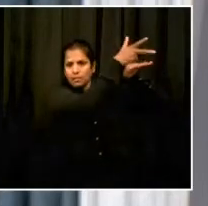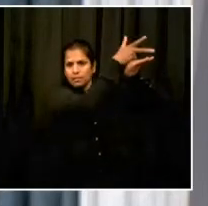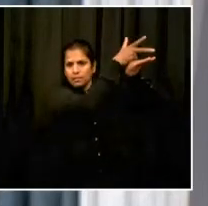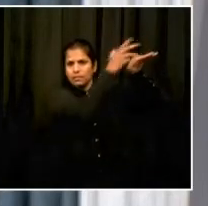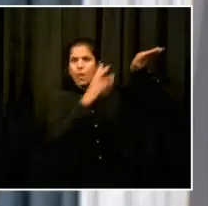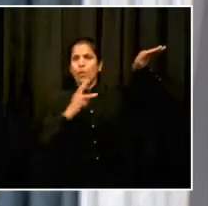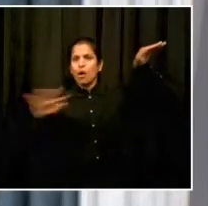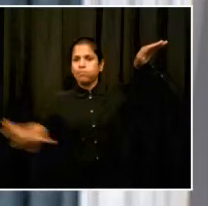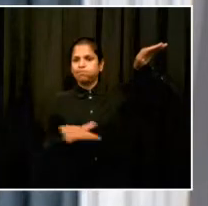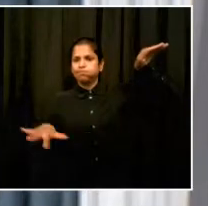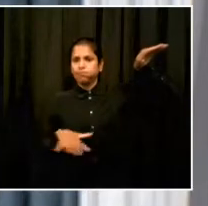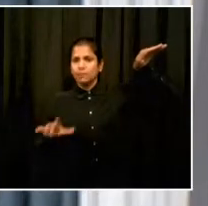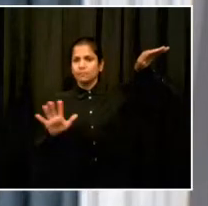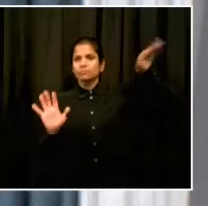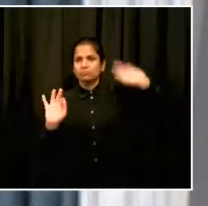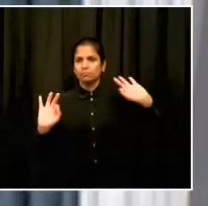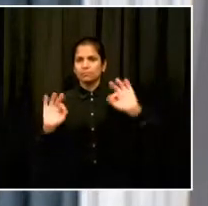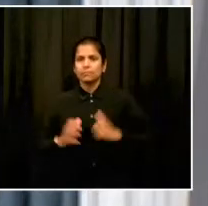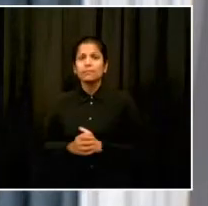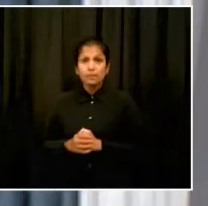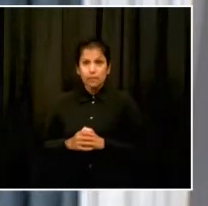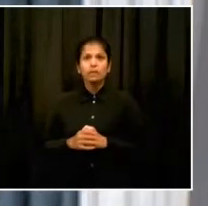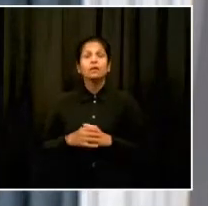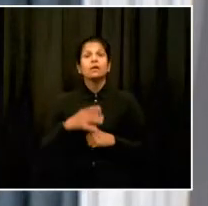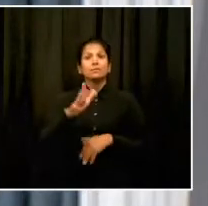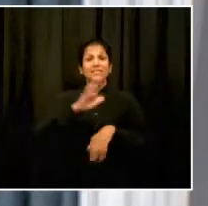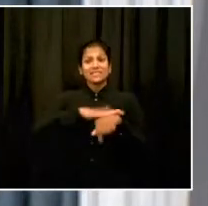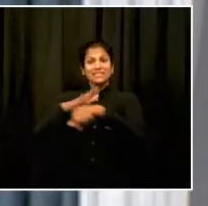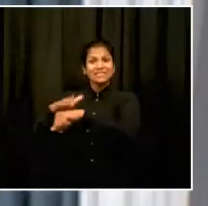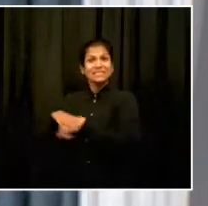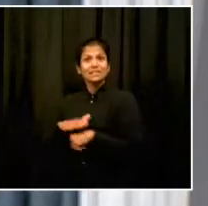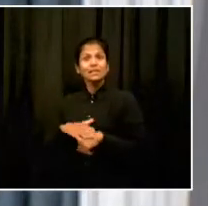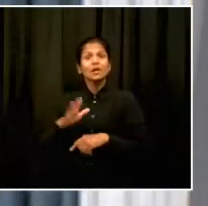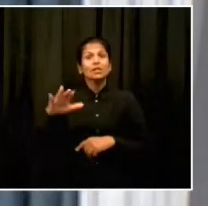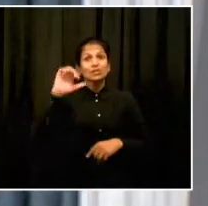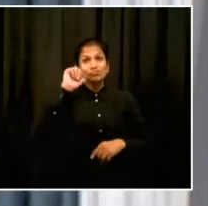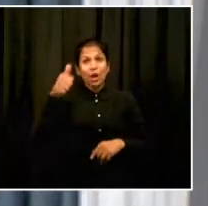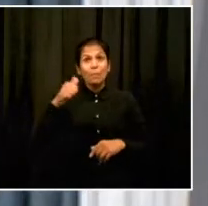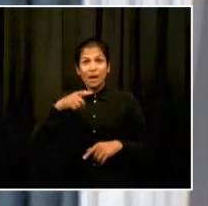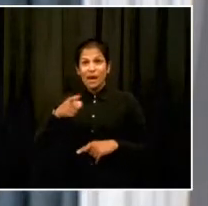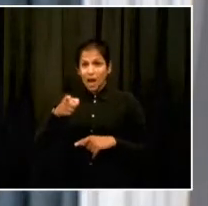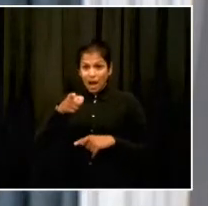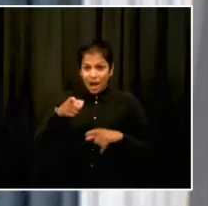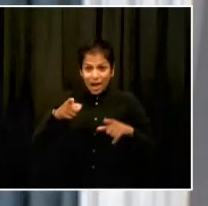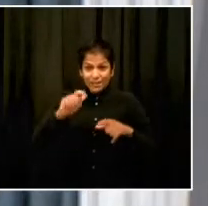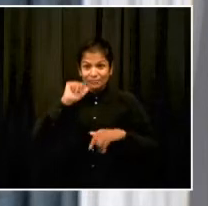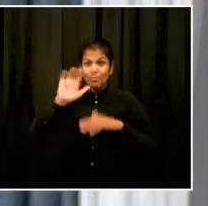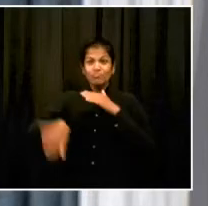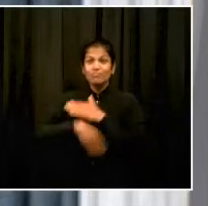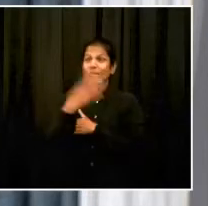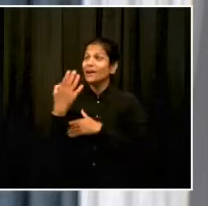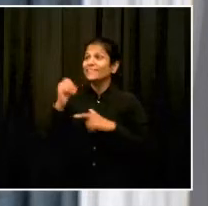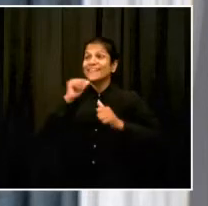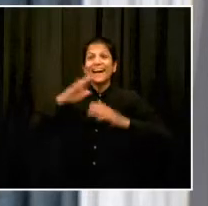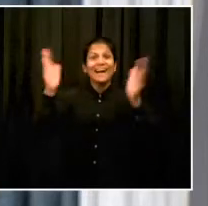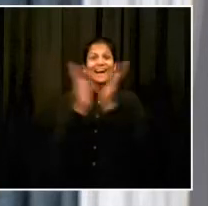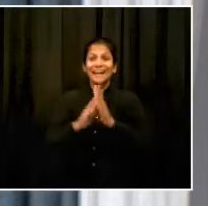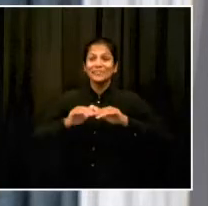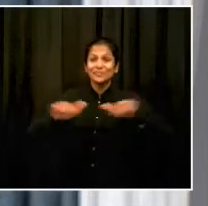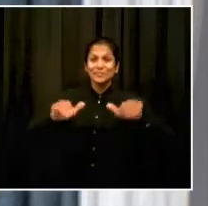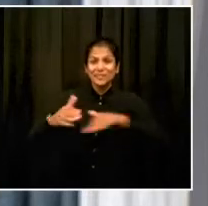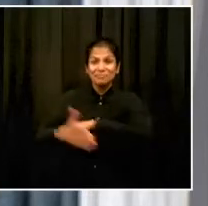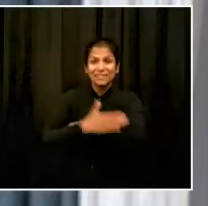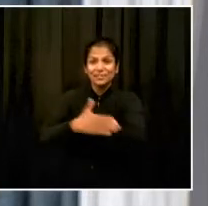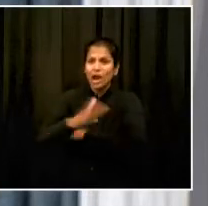quick recap: we expect high winds, some tidal flooding, and an increased threat for tornadoes. If a tornado warning is